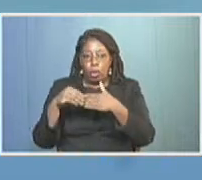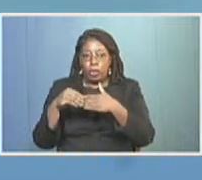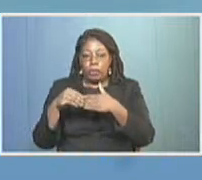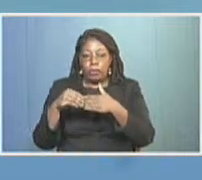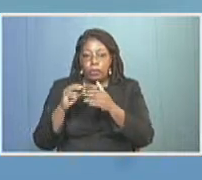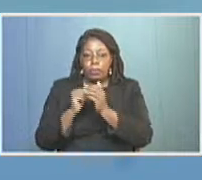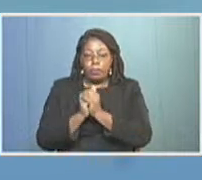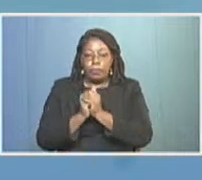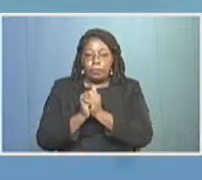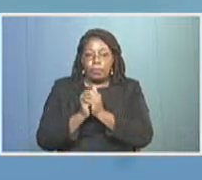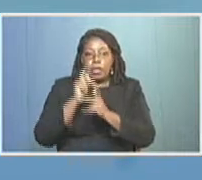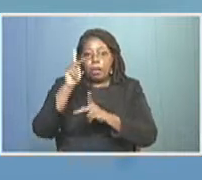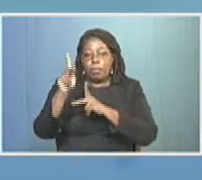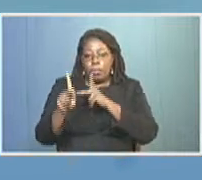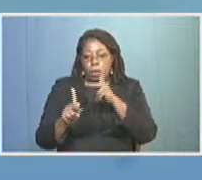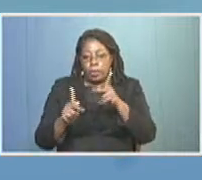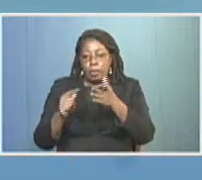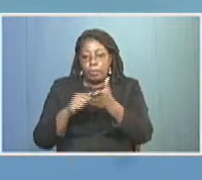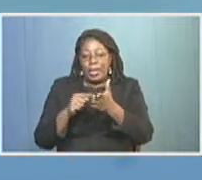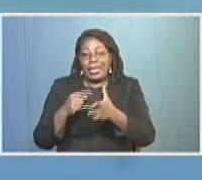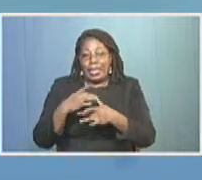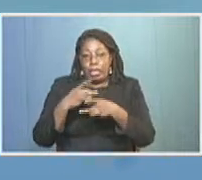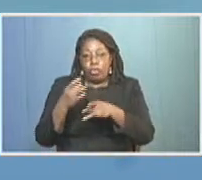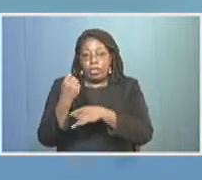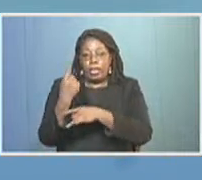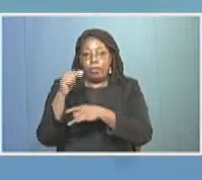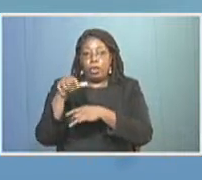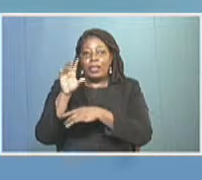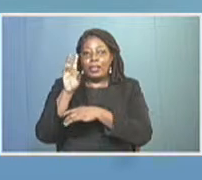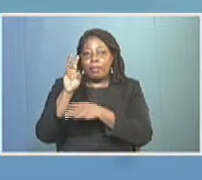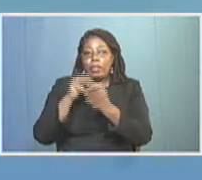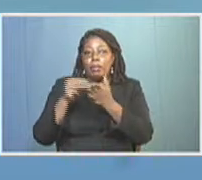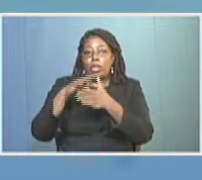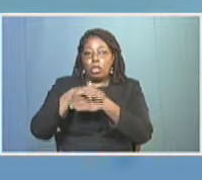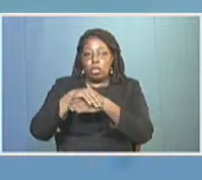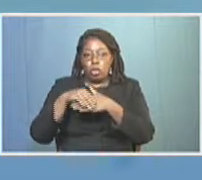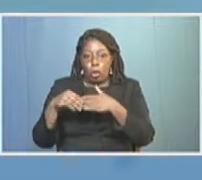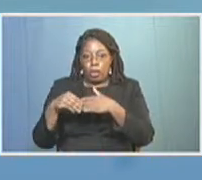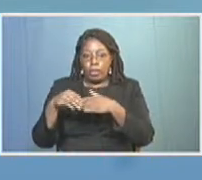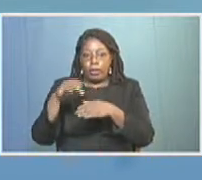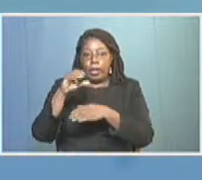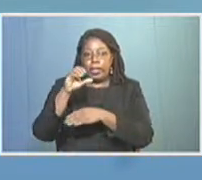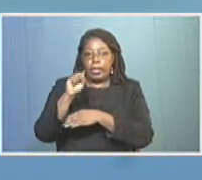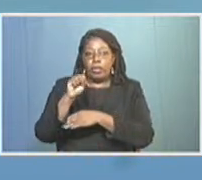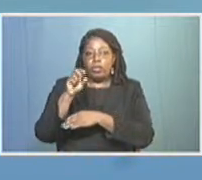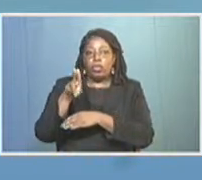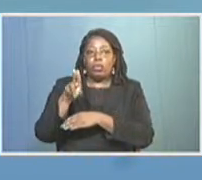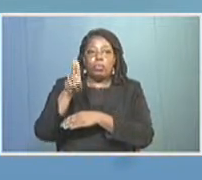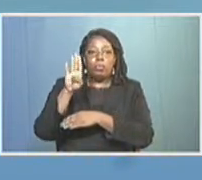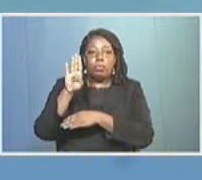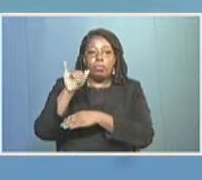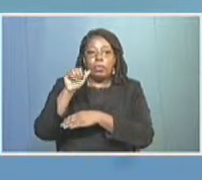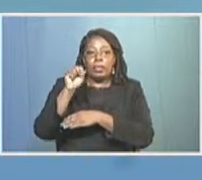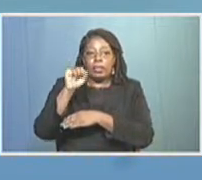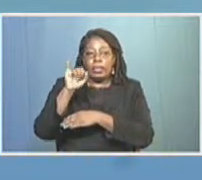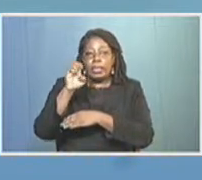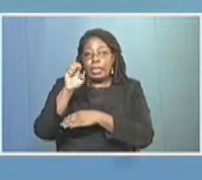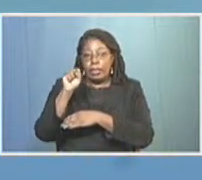million, public debt interest at $11.7 million, and subsidies at $18.3